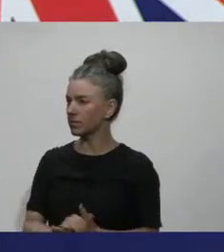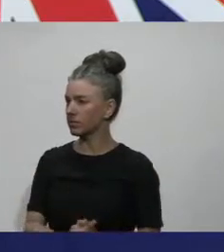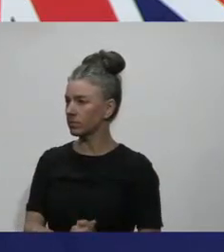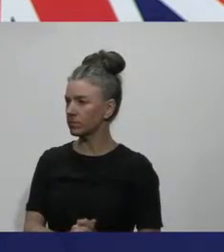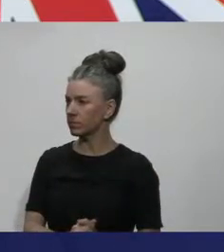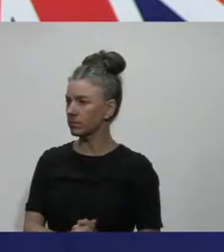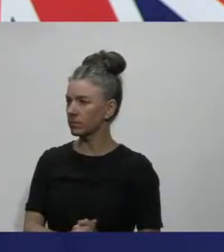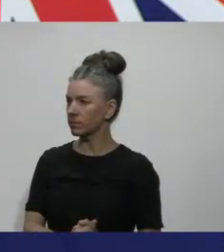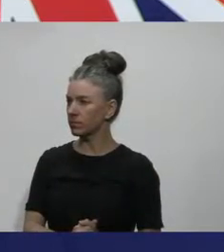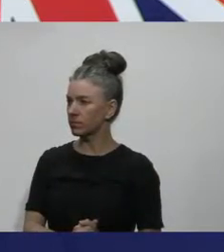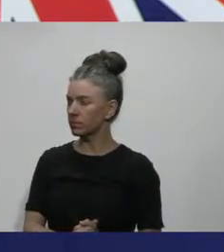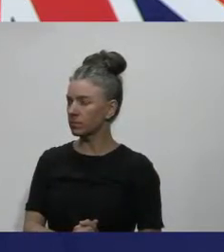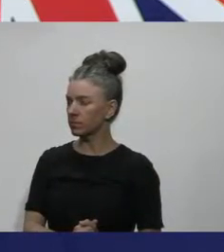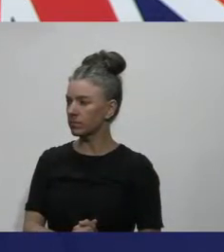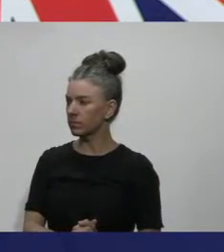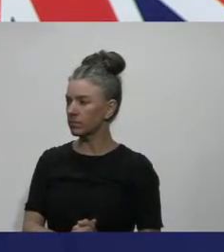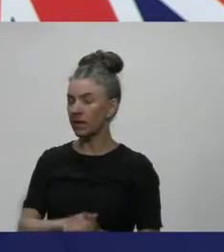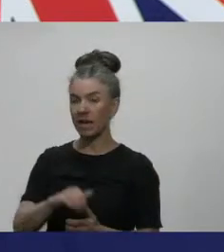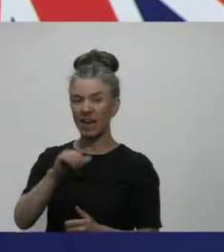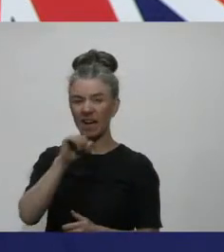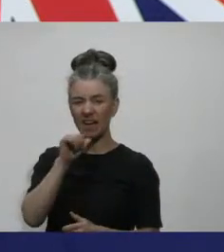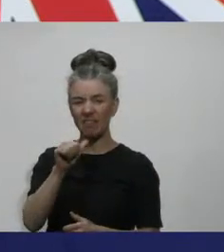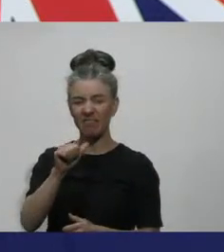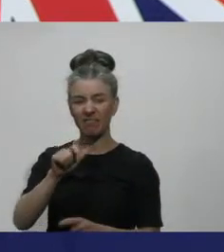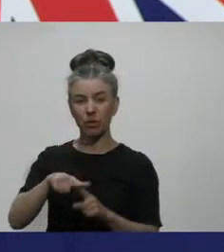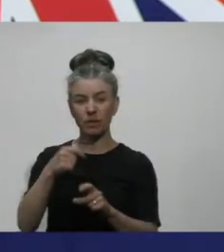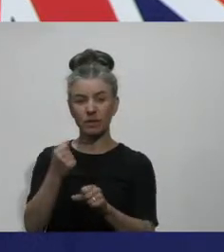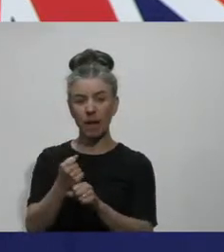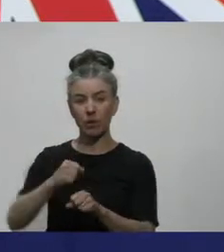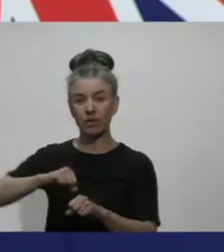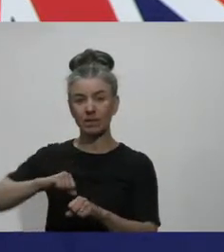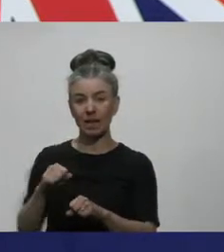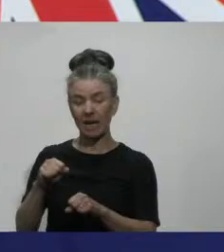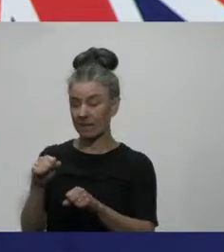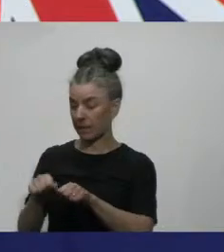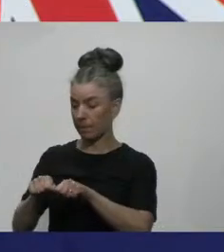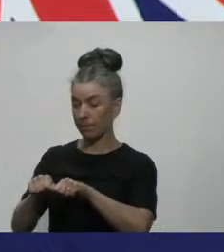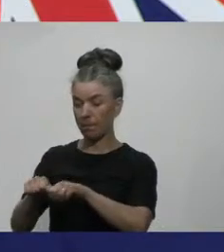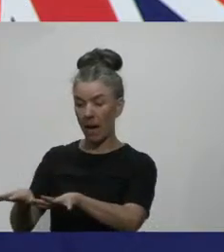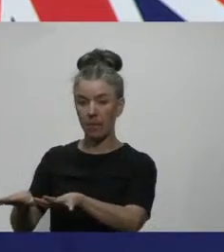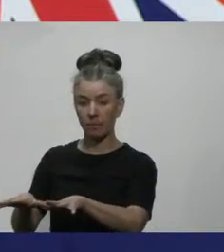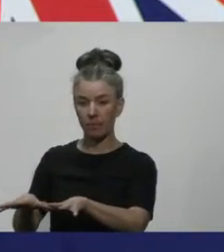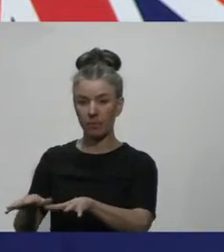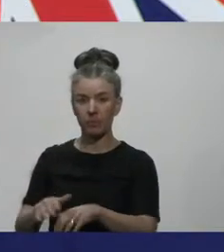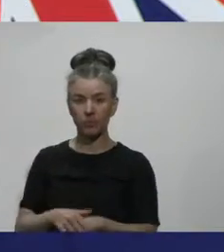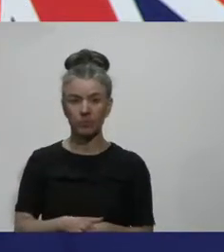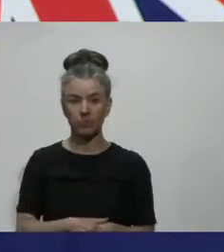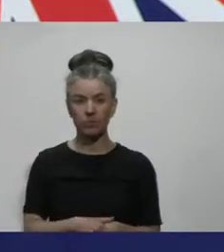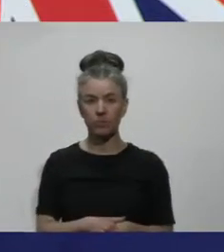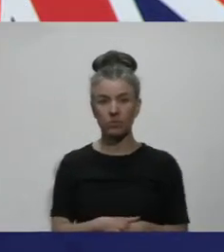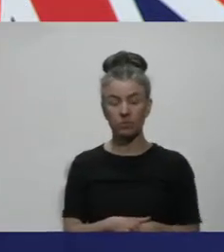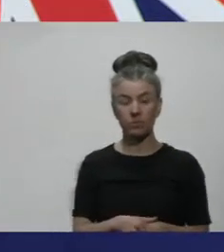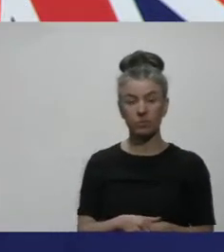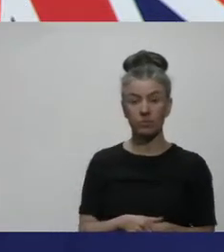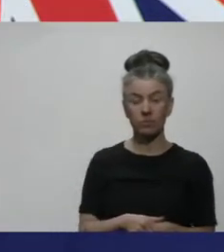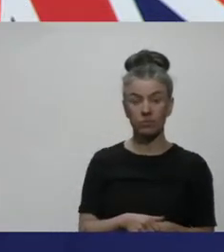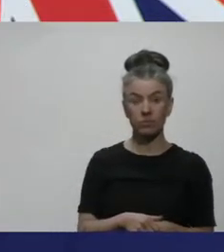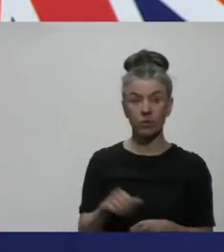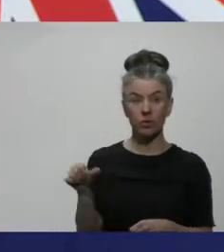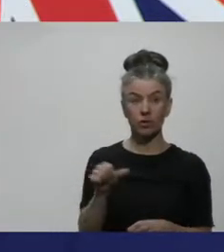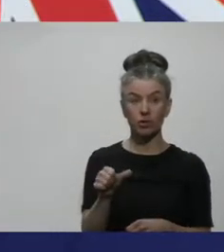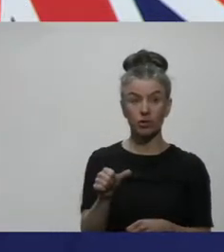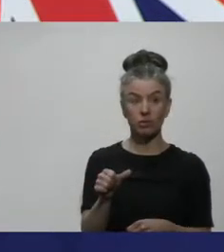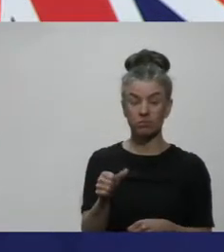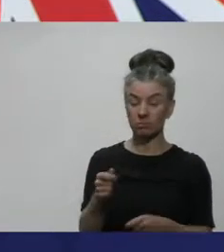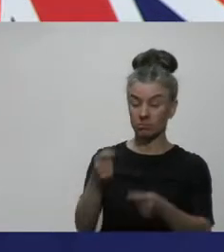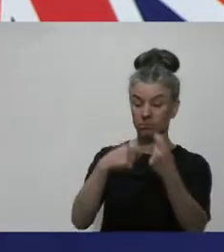appears to be an outbreak, an unknown outbreak, beginning of another cluster in Dunedin in a week's time. Should they expect to move level 3 immediately? Again, very